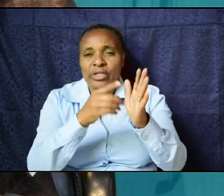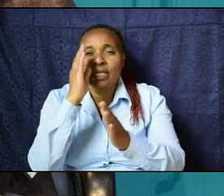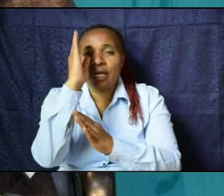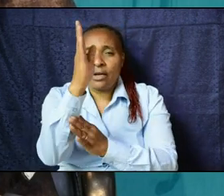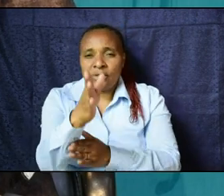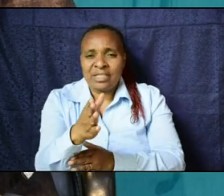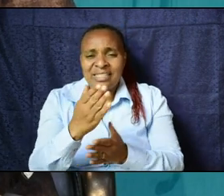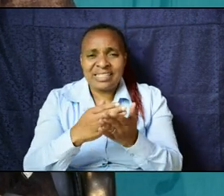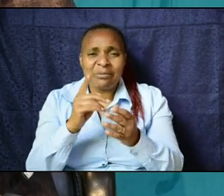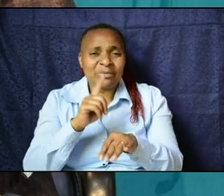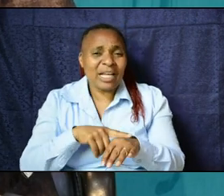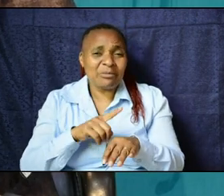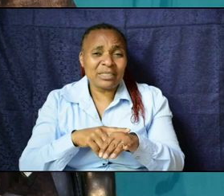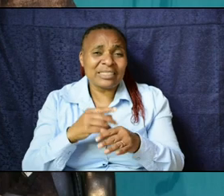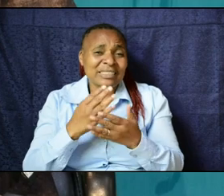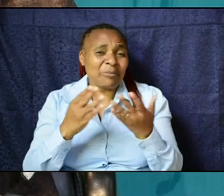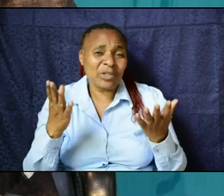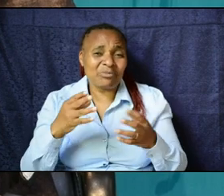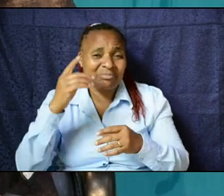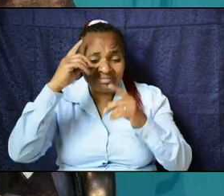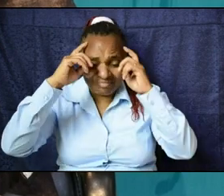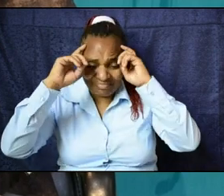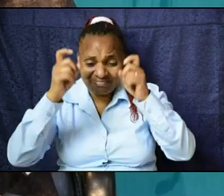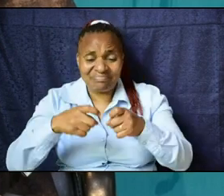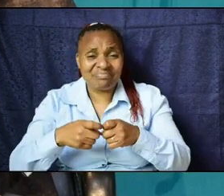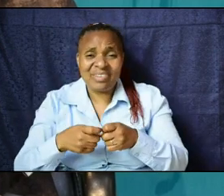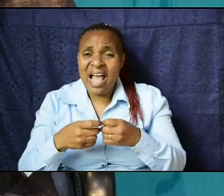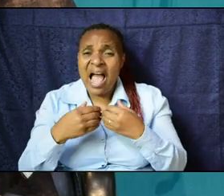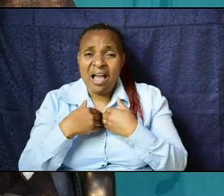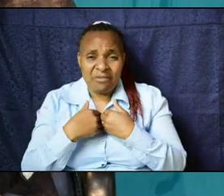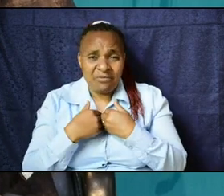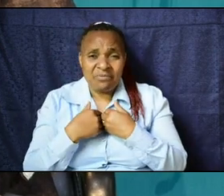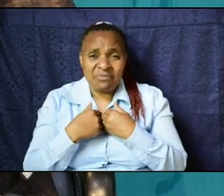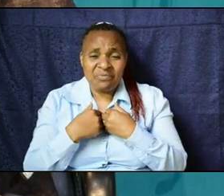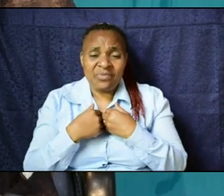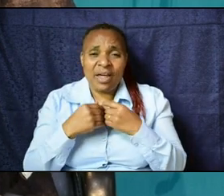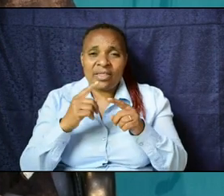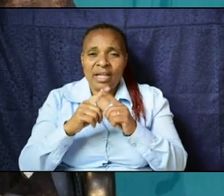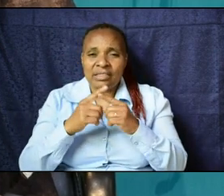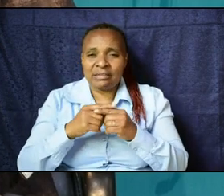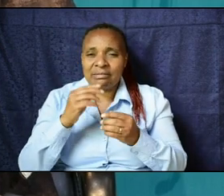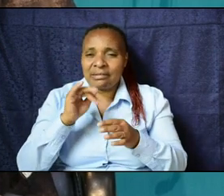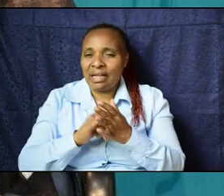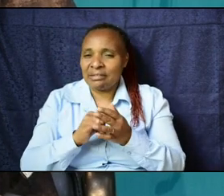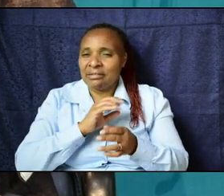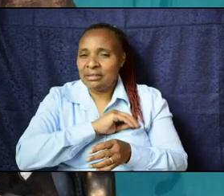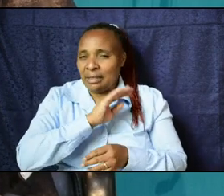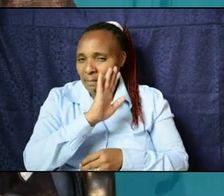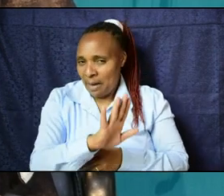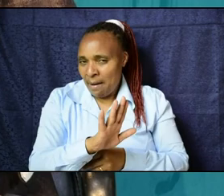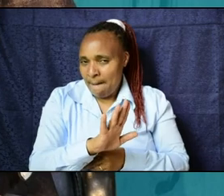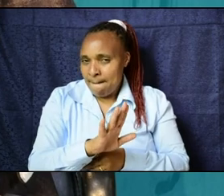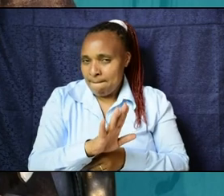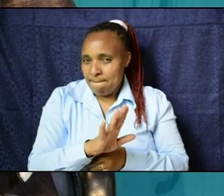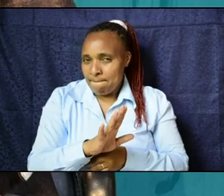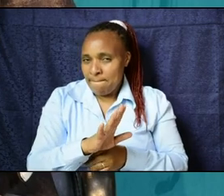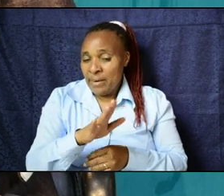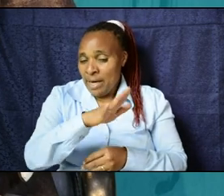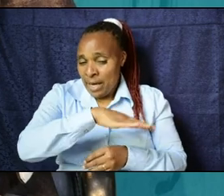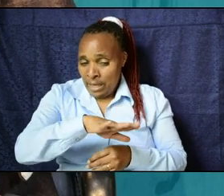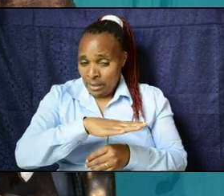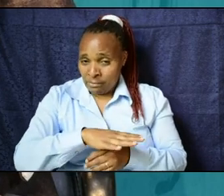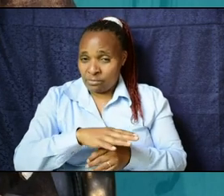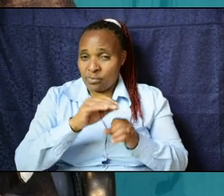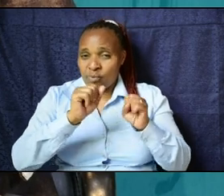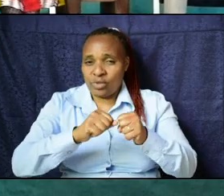You know, sometimes somebody might be stubborn, but I think, and I guess that's part of nature and life. So that's the area that I